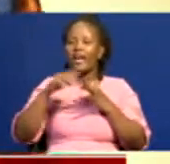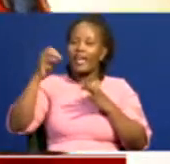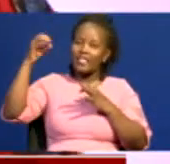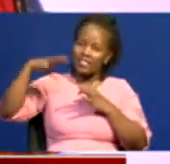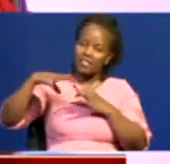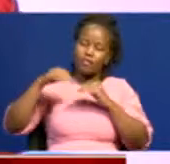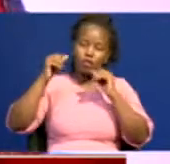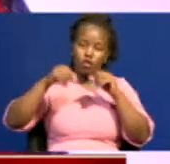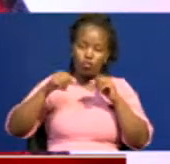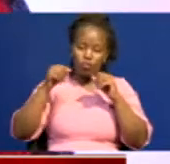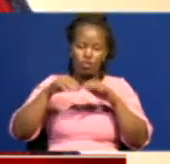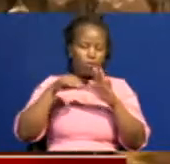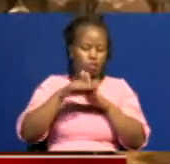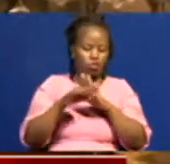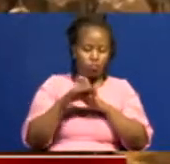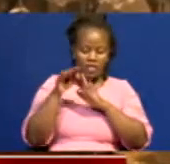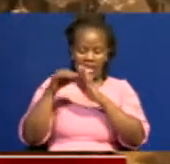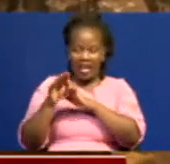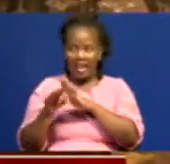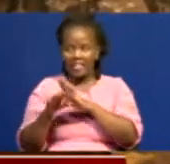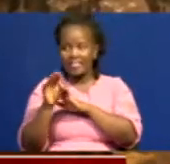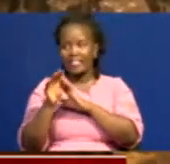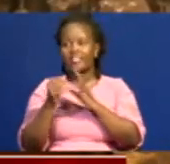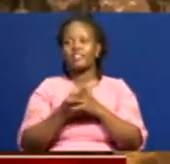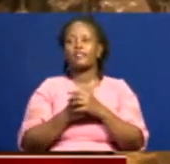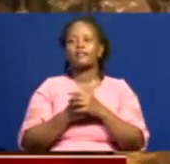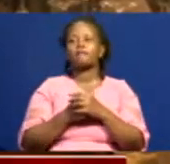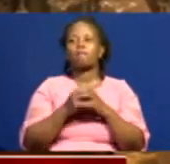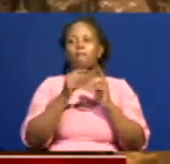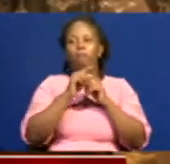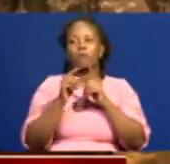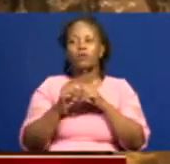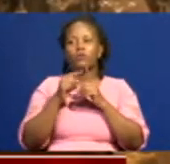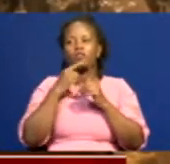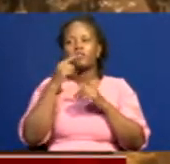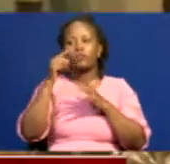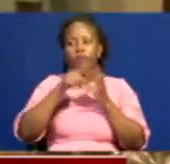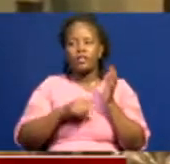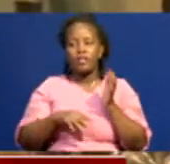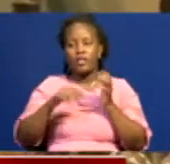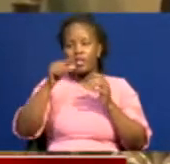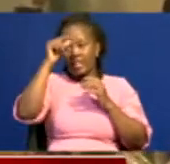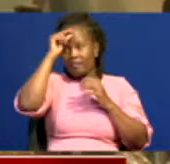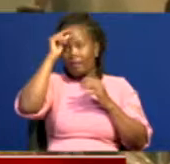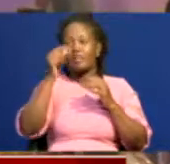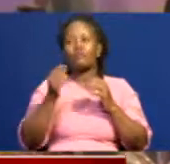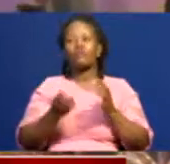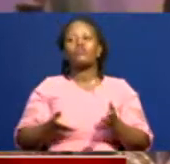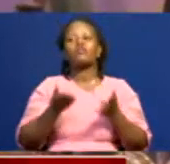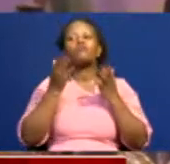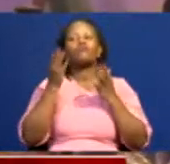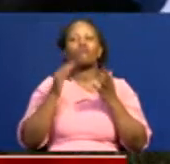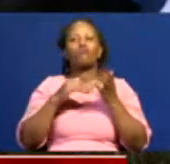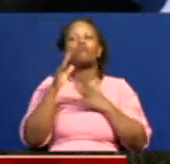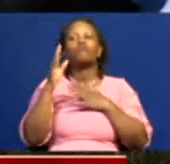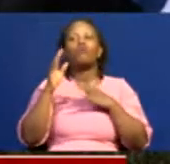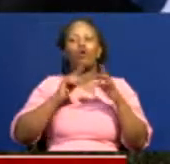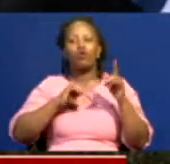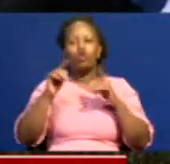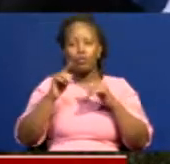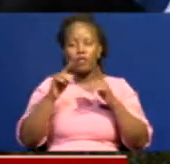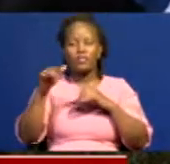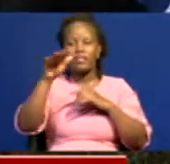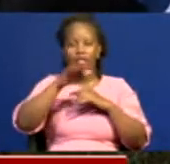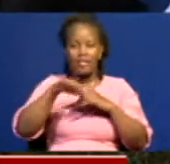accessed, then we will do that. Ololtua says the government will improve infrastructure in key tourist sites in order to